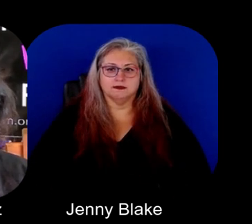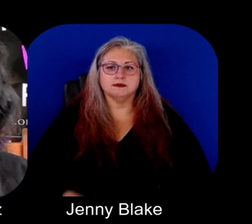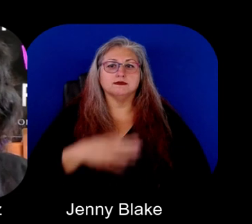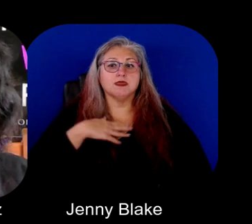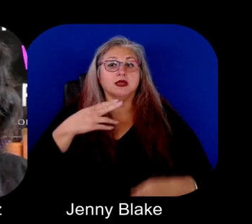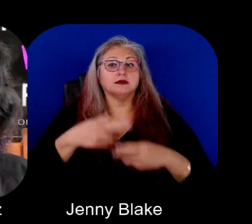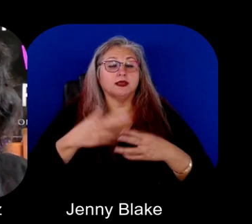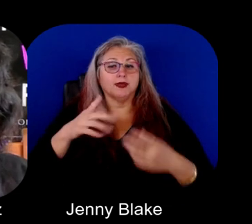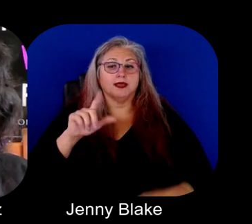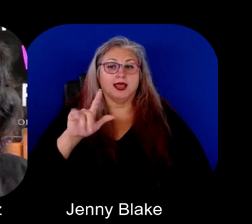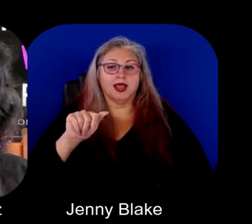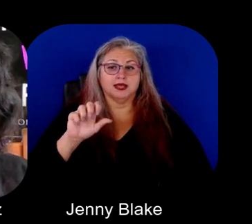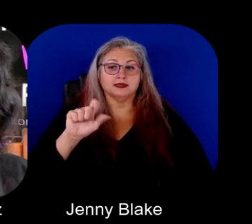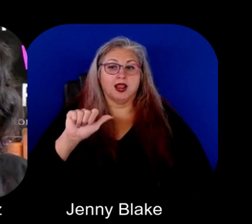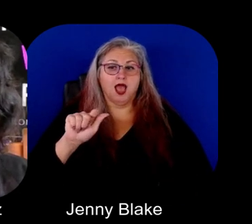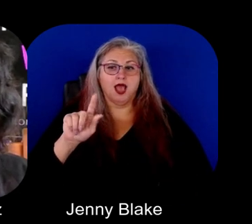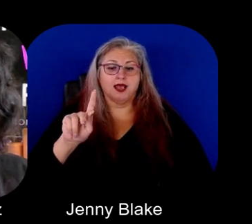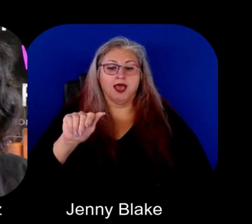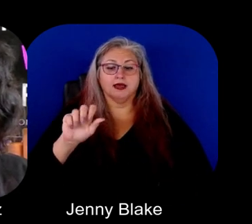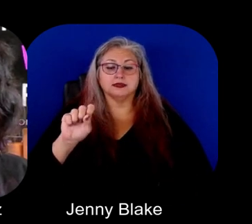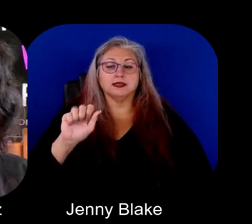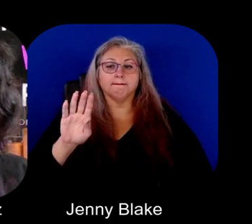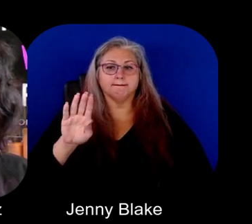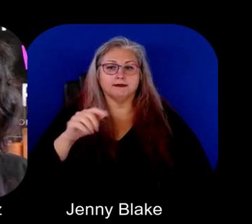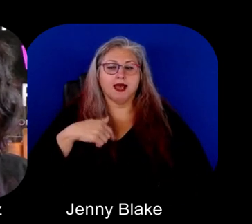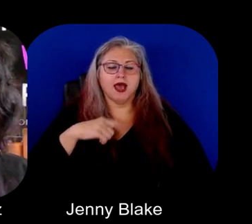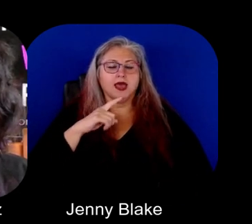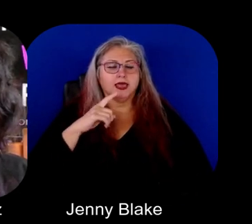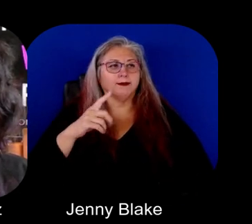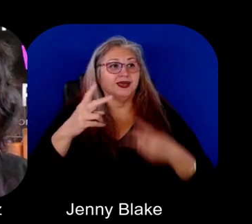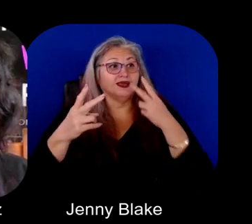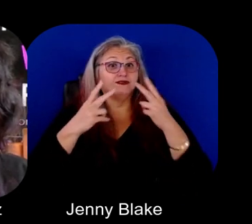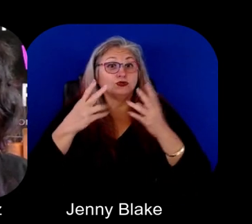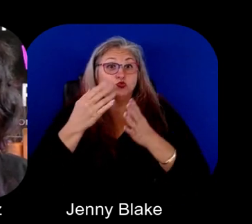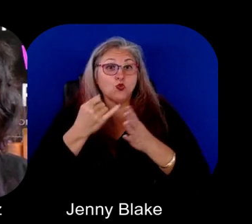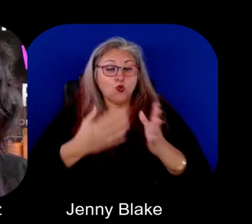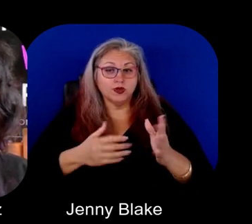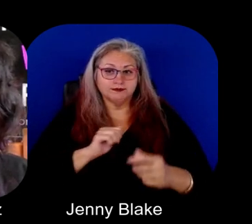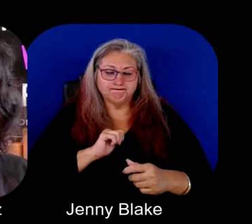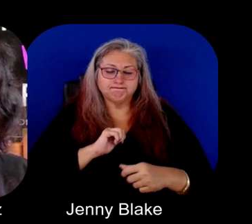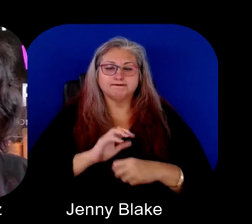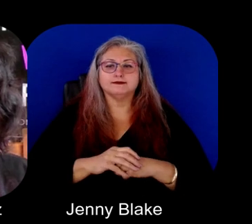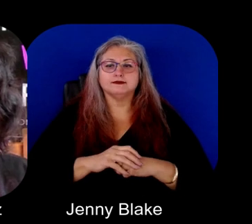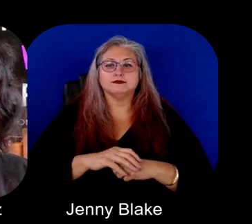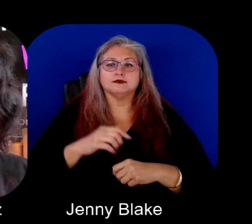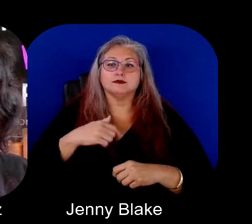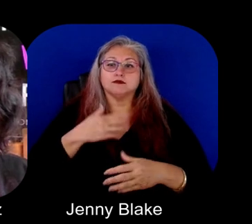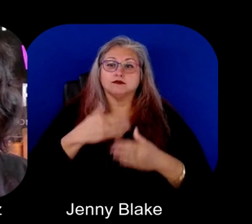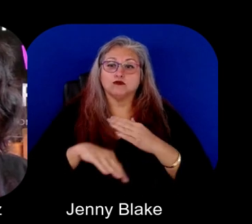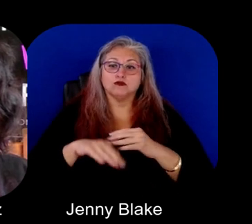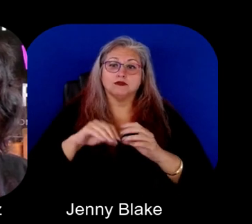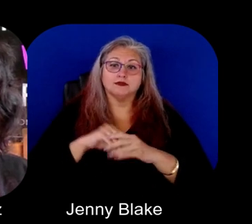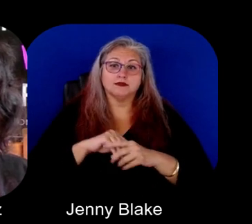My name is Leila Salah Kassab. I am a visual artist. I was